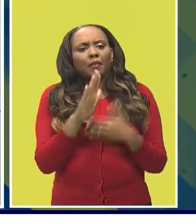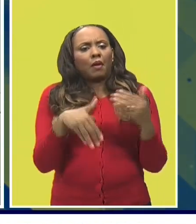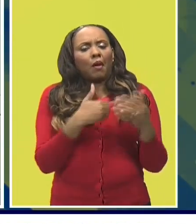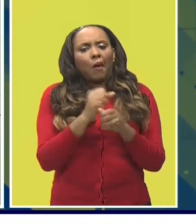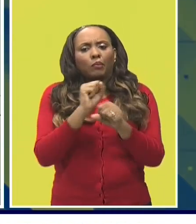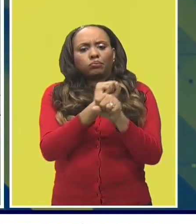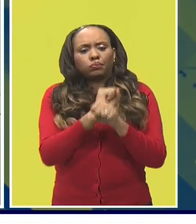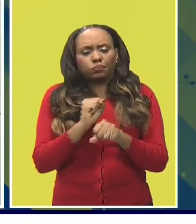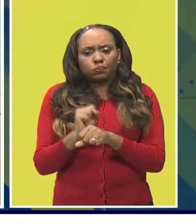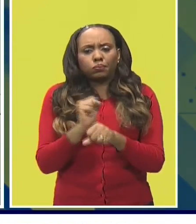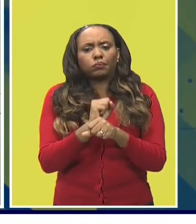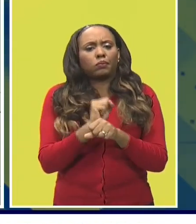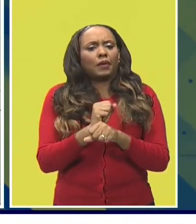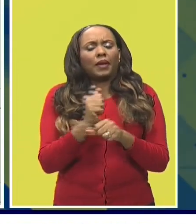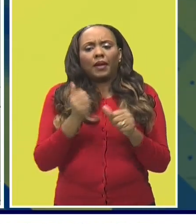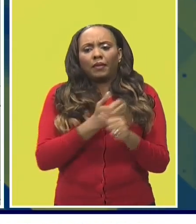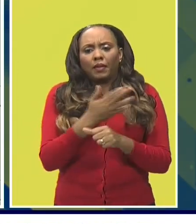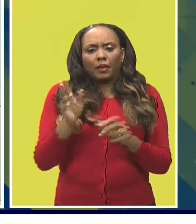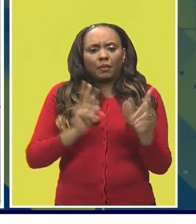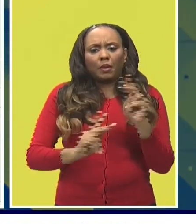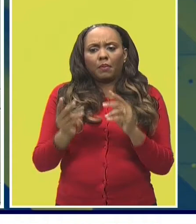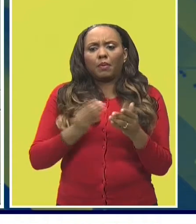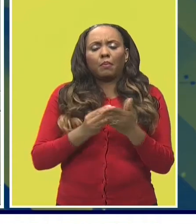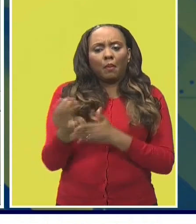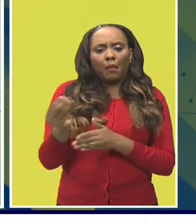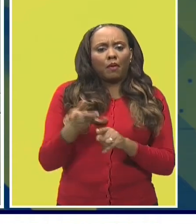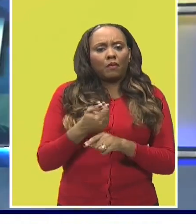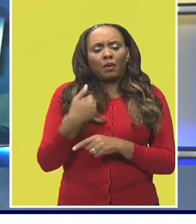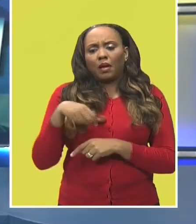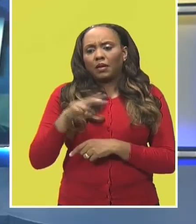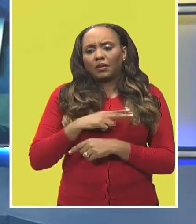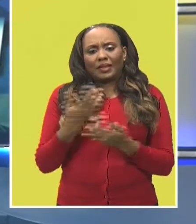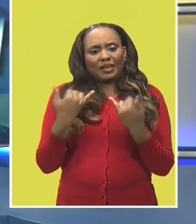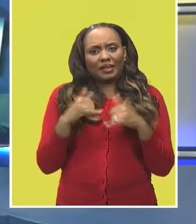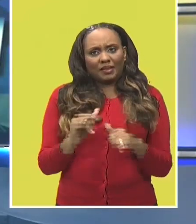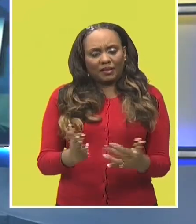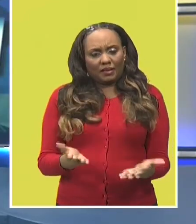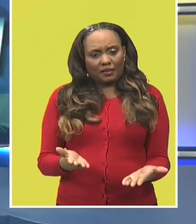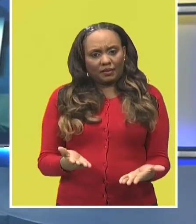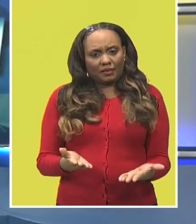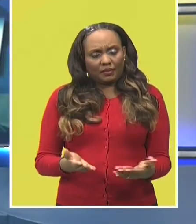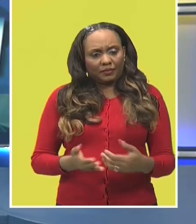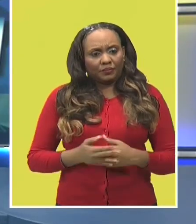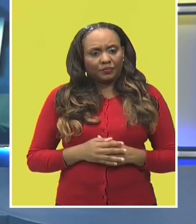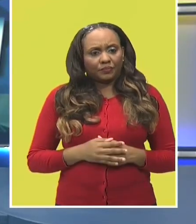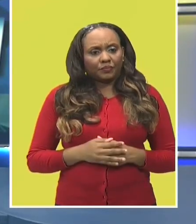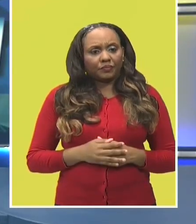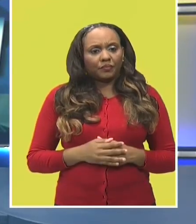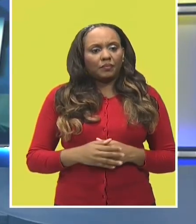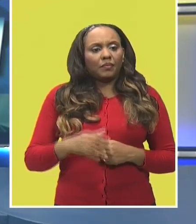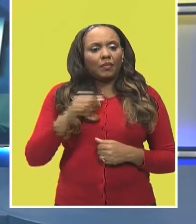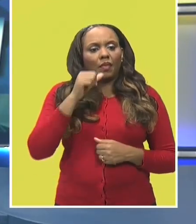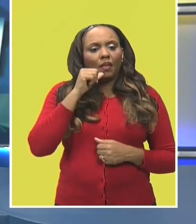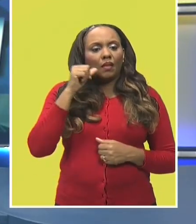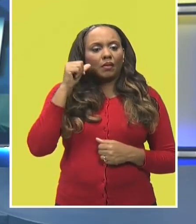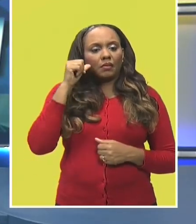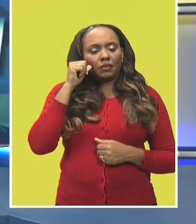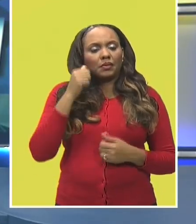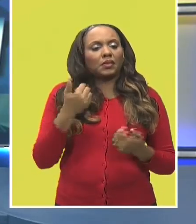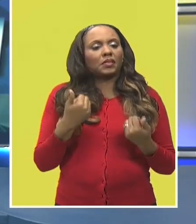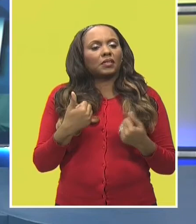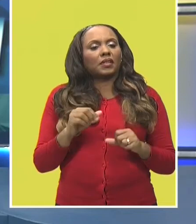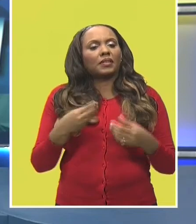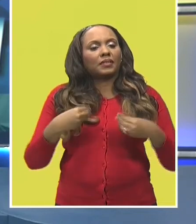Our deliveries are here to people who have bought from us. Now, yesterday, the operators of the liquidation center tried to